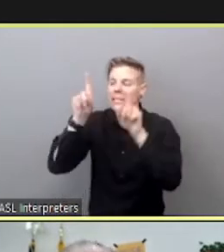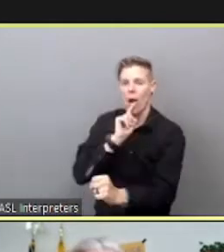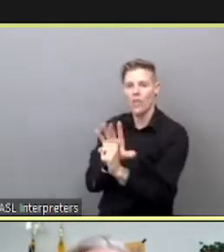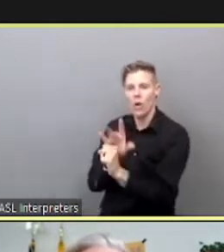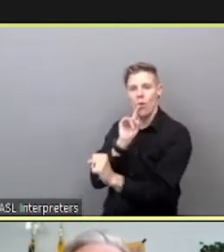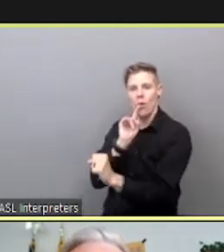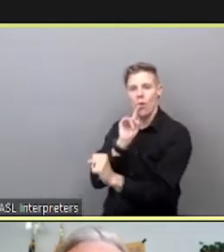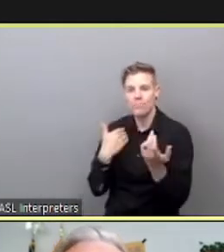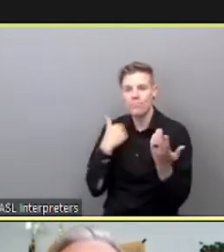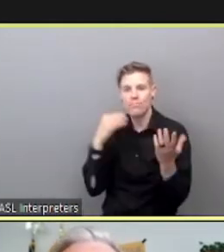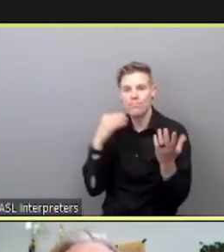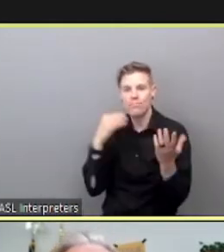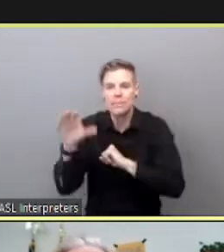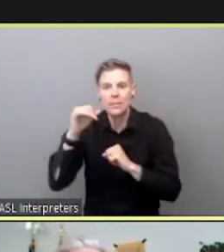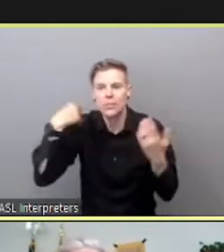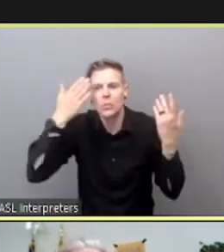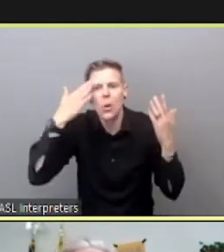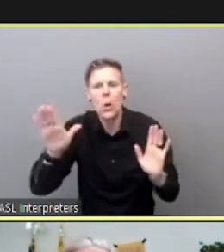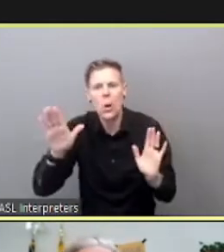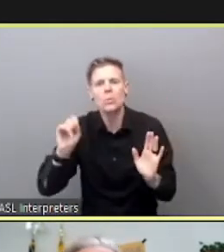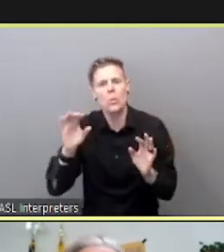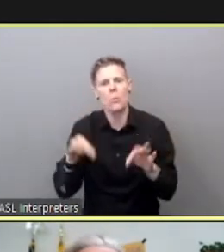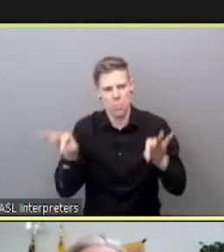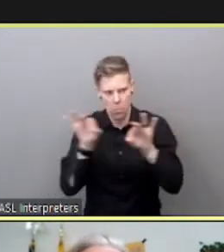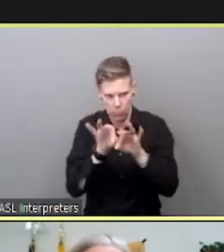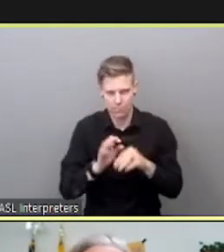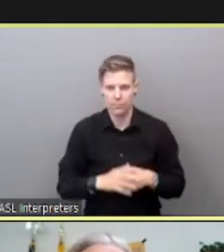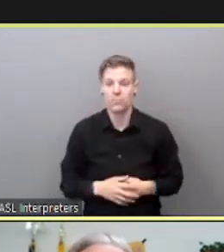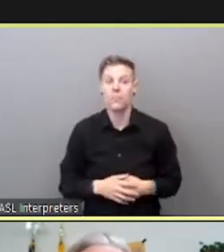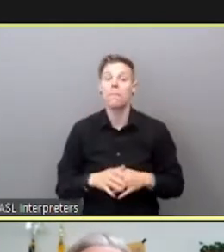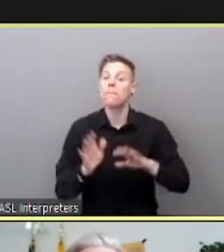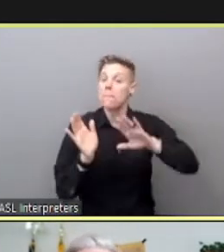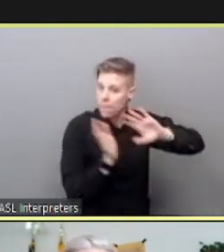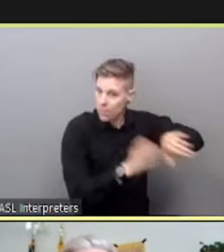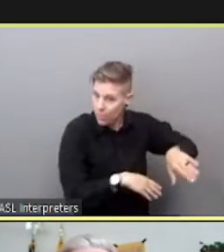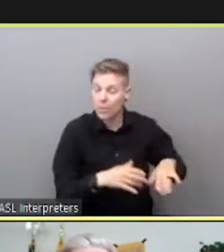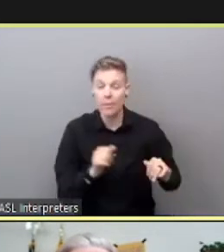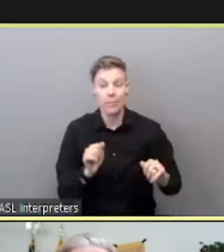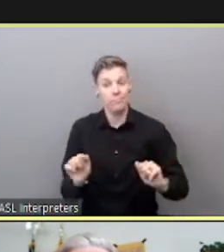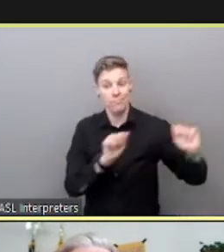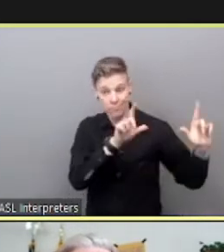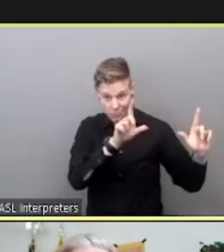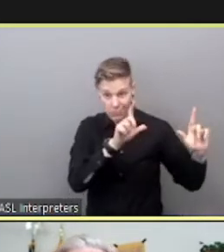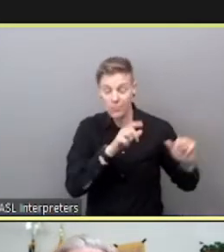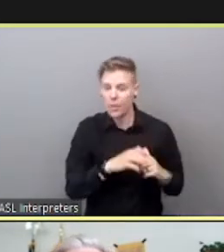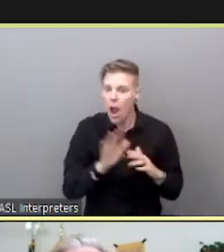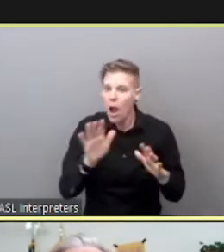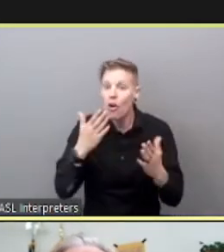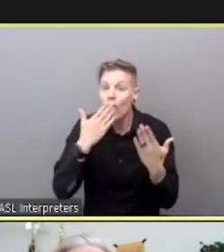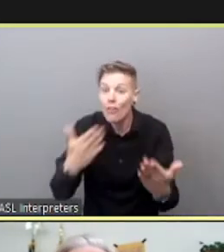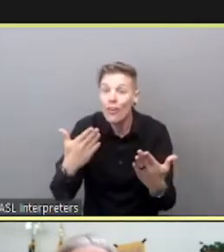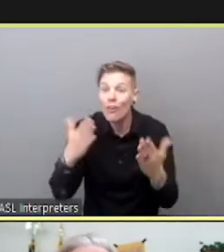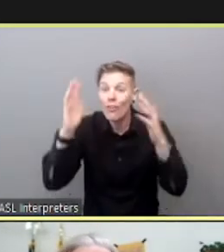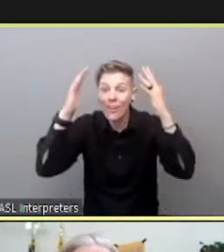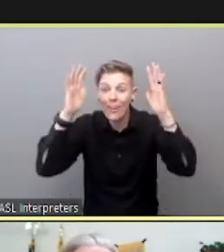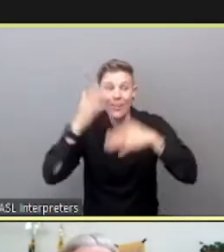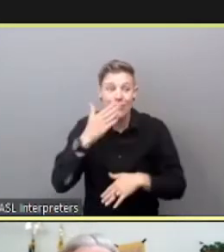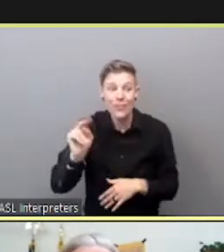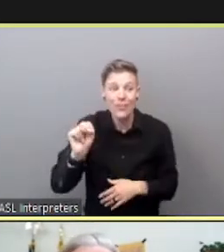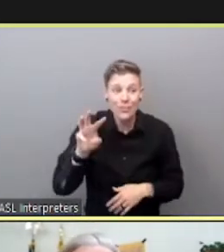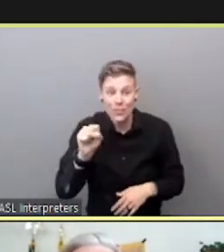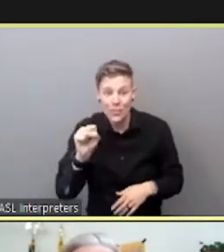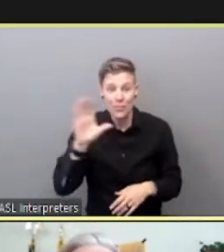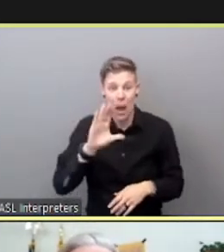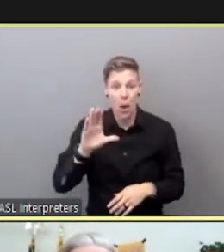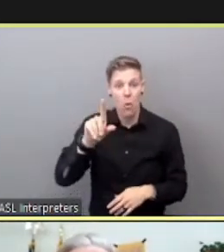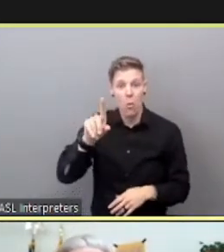On the other hand, some good news. We're down to another new record low turnaround time for